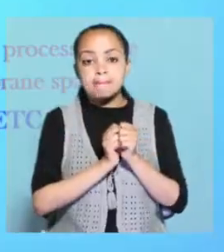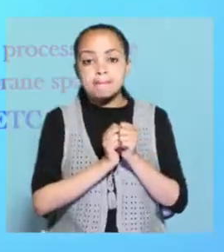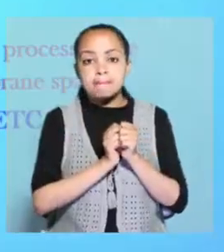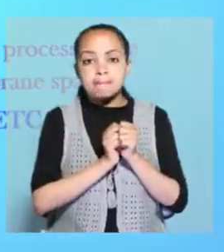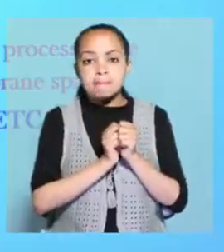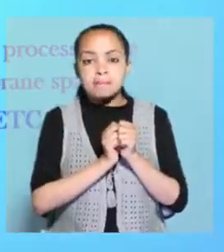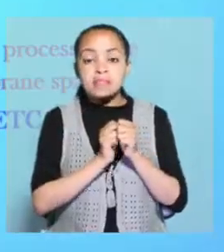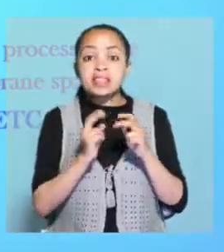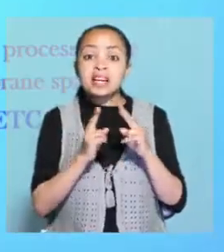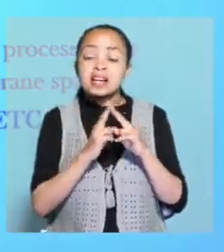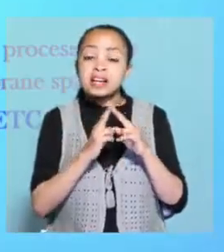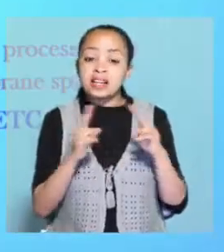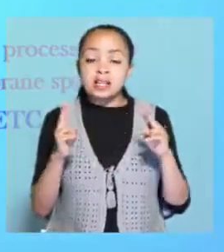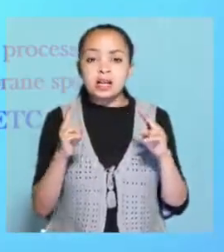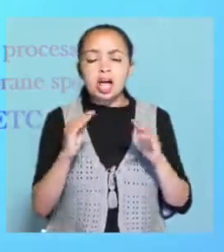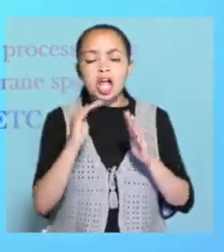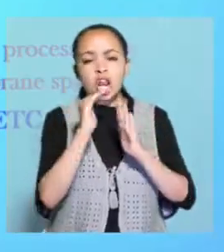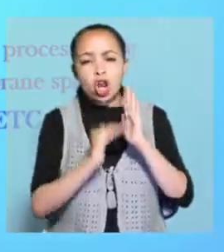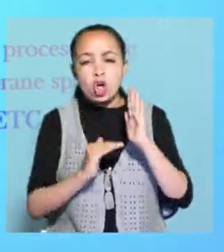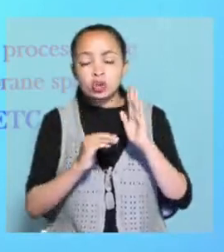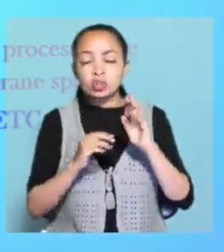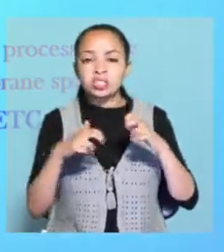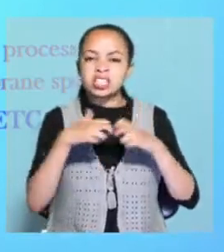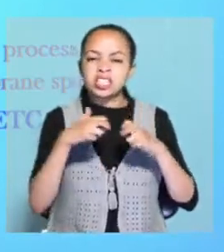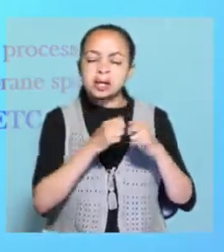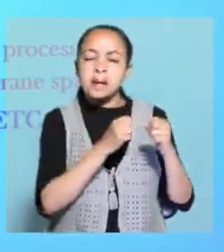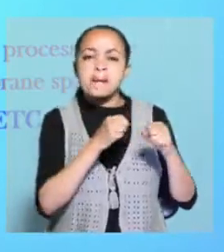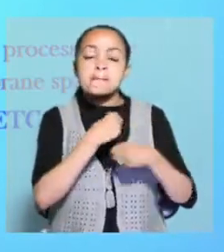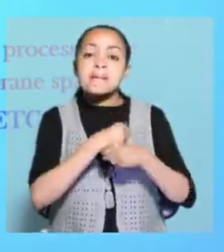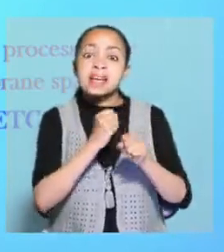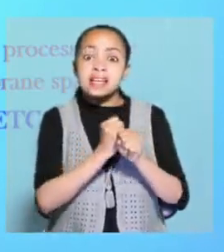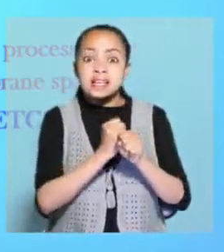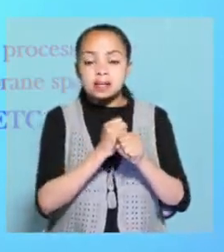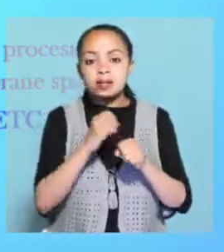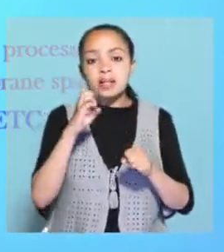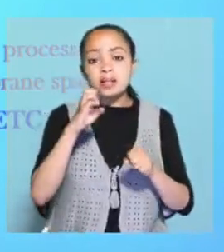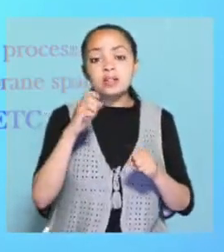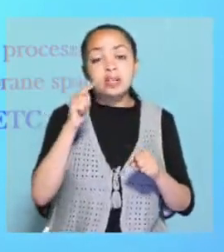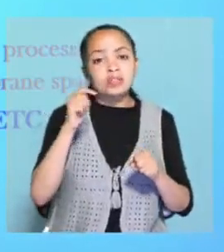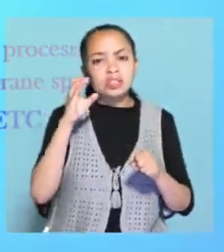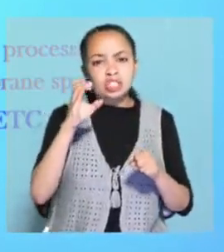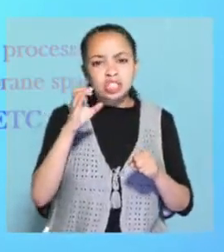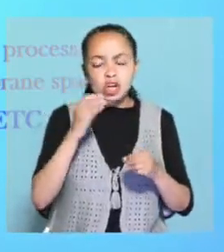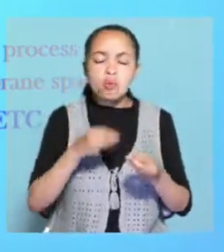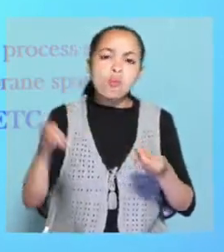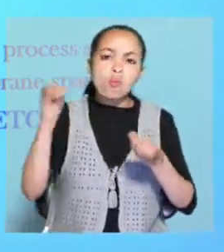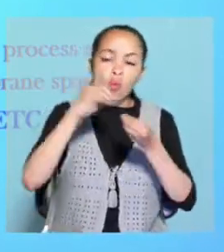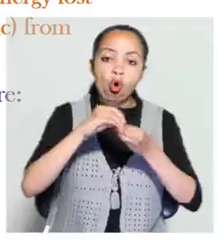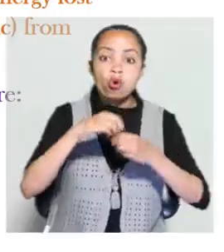The critical advantage of lost energies, making the system of electron transport chain to become more